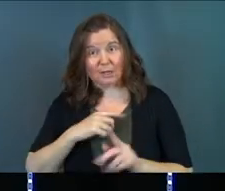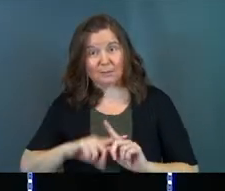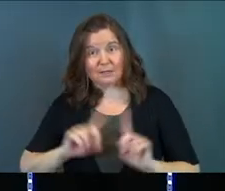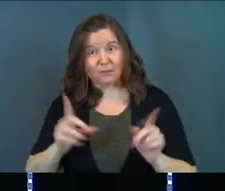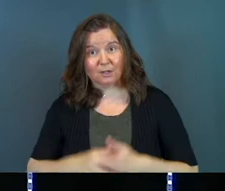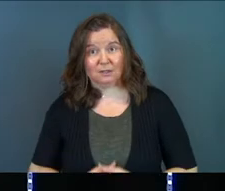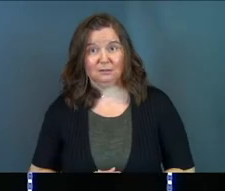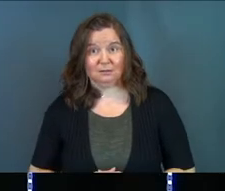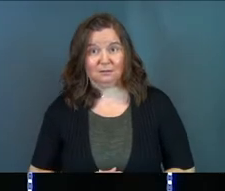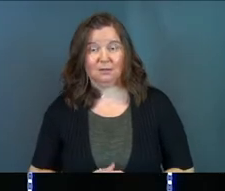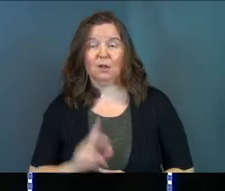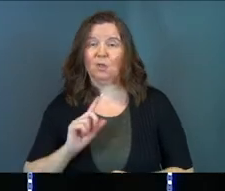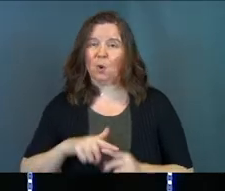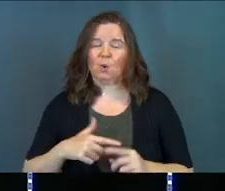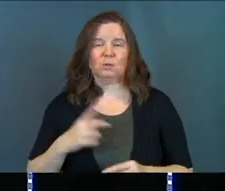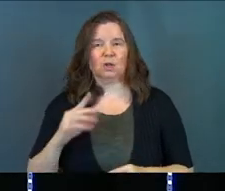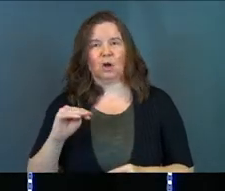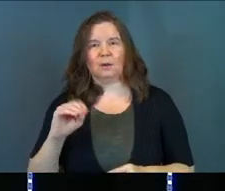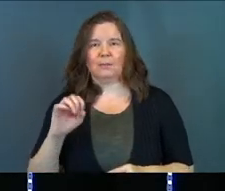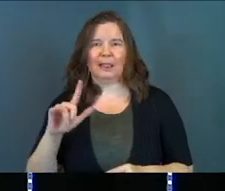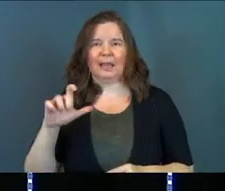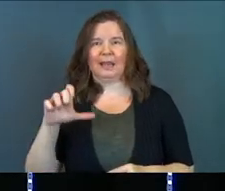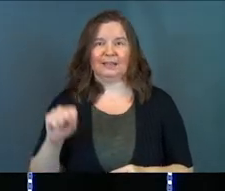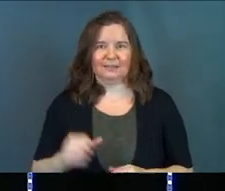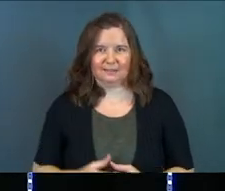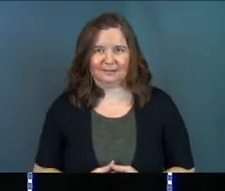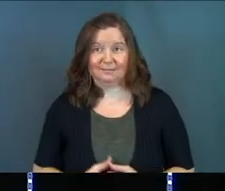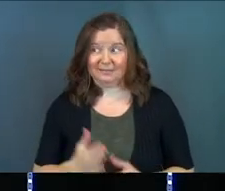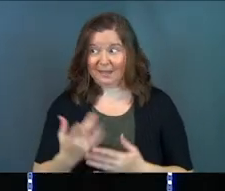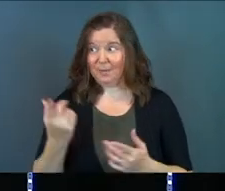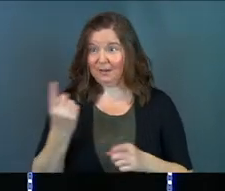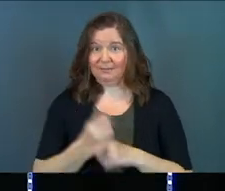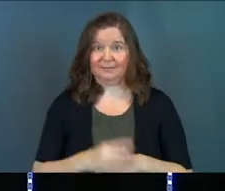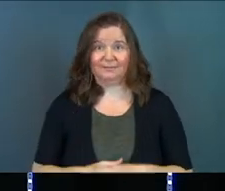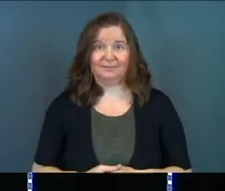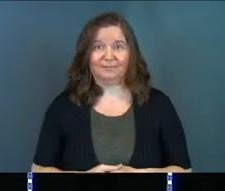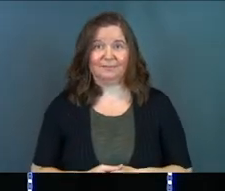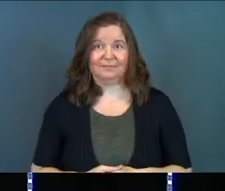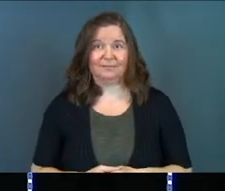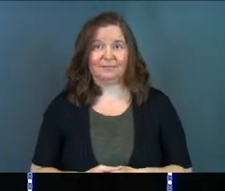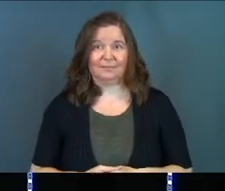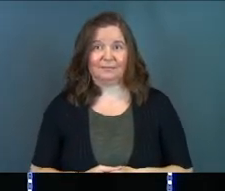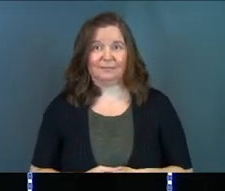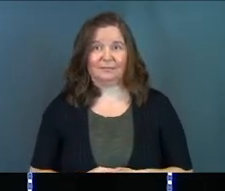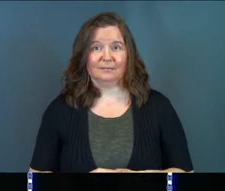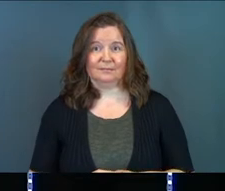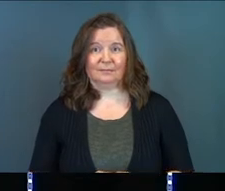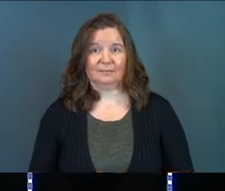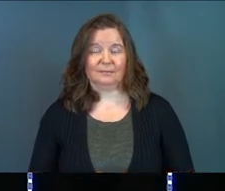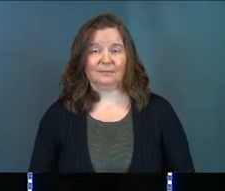them different? Those darn millennials, amen? Somebody. Those darn millennials.